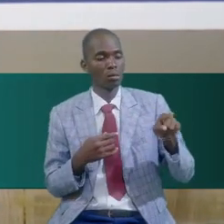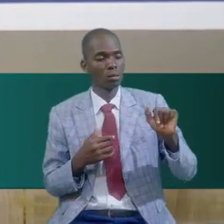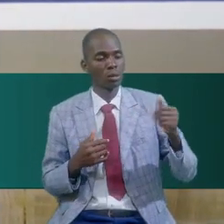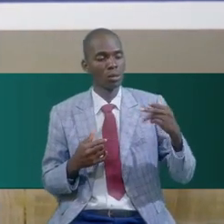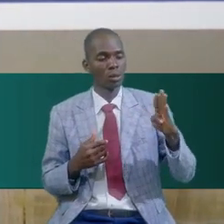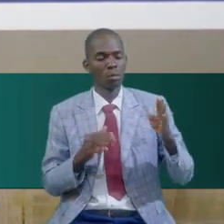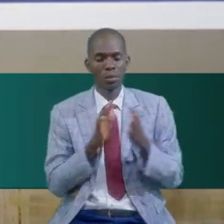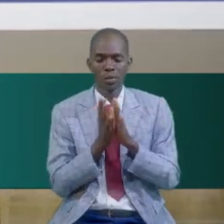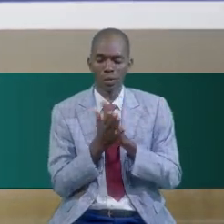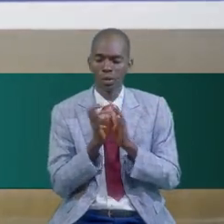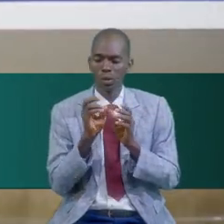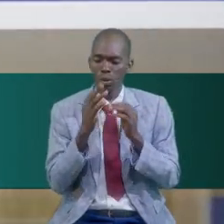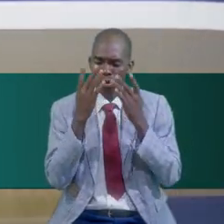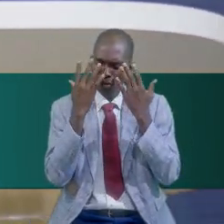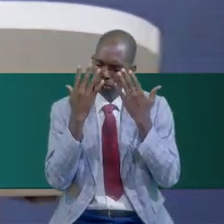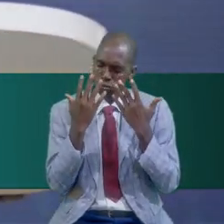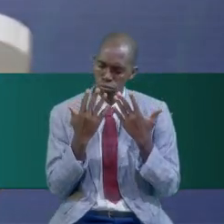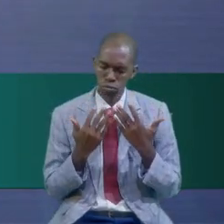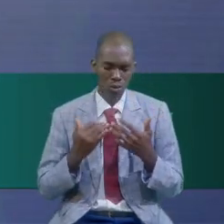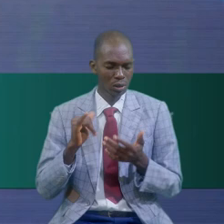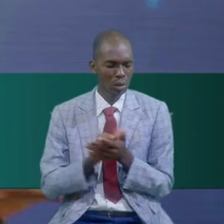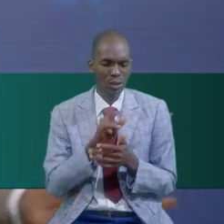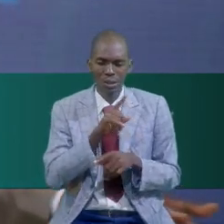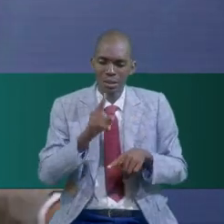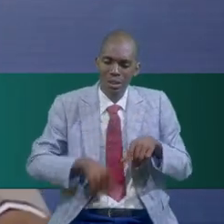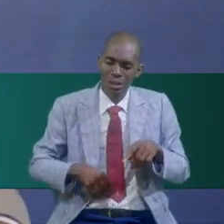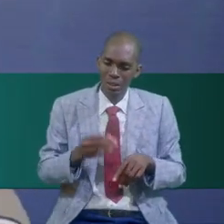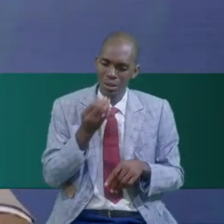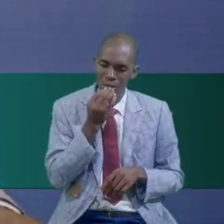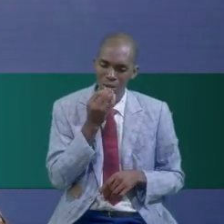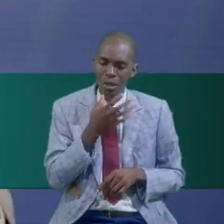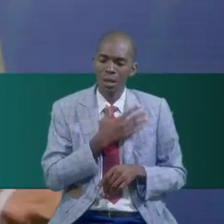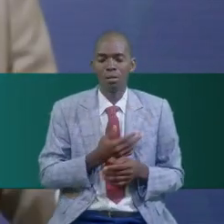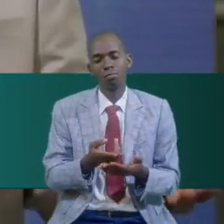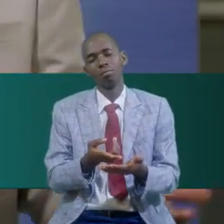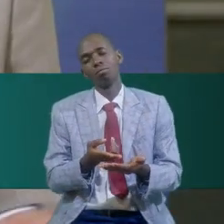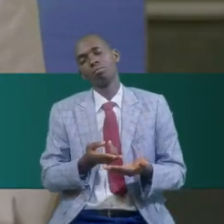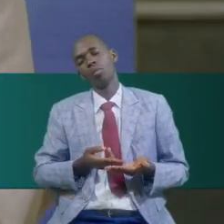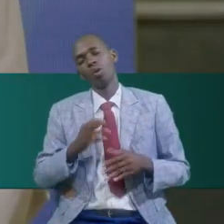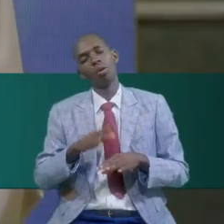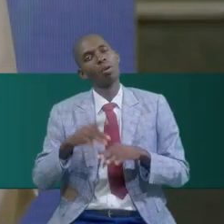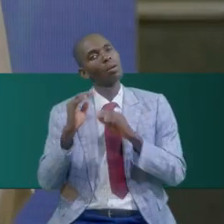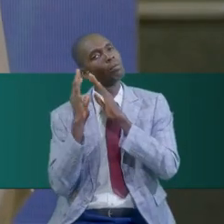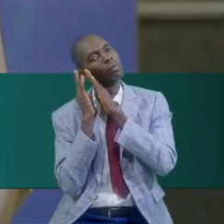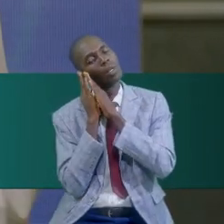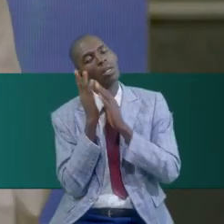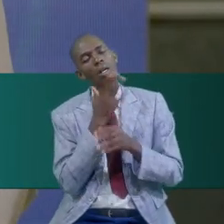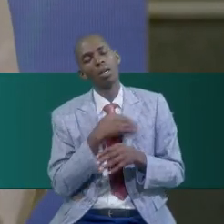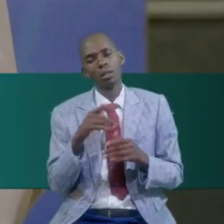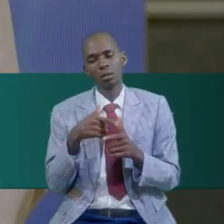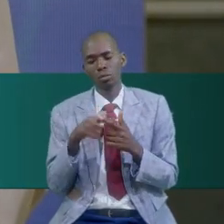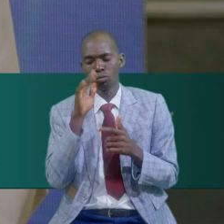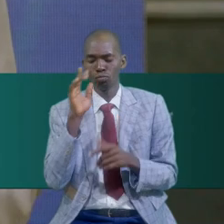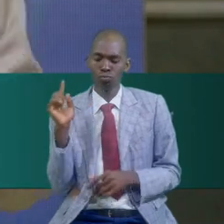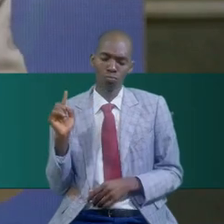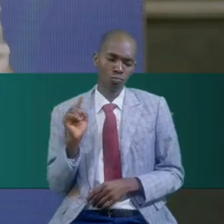sad that he will not eat. And he lay on the bed, And then Jezebel said, what's happening